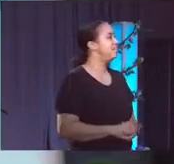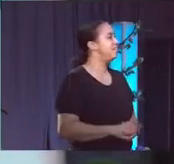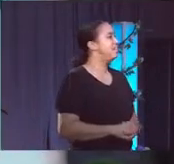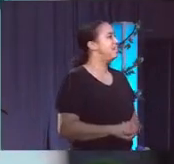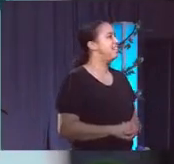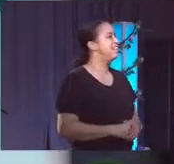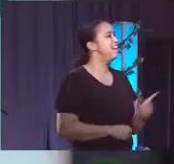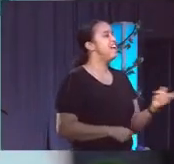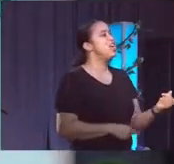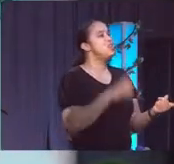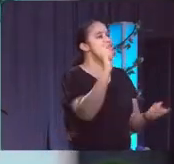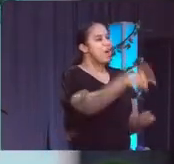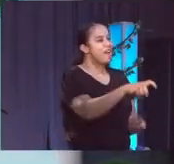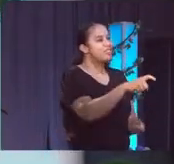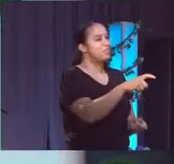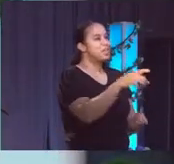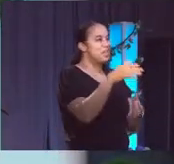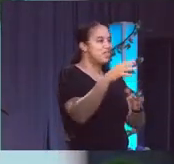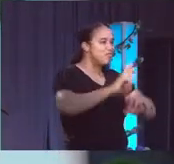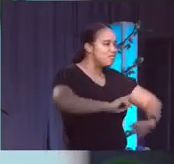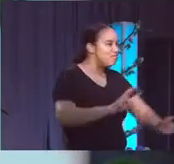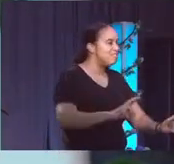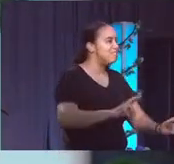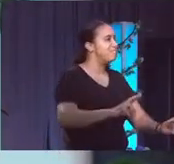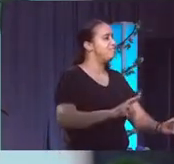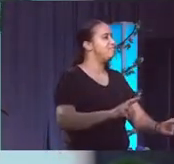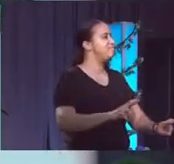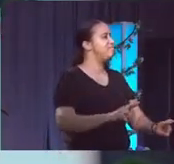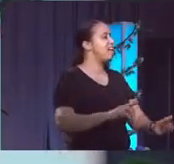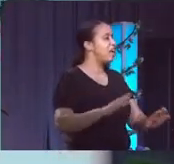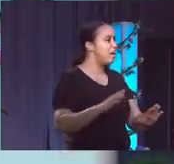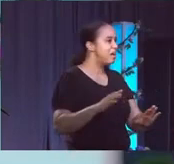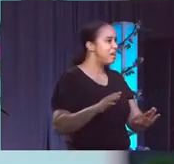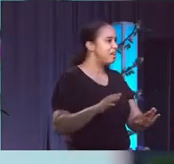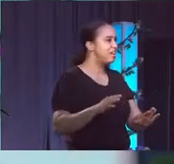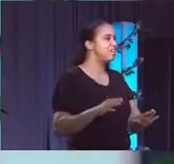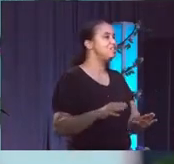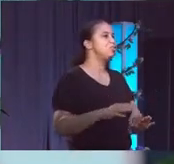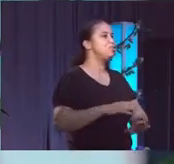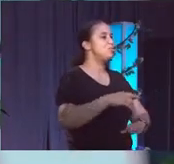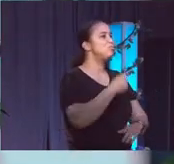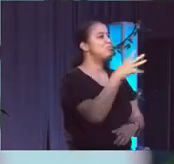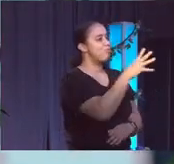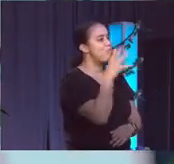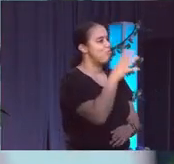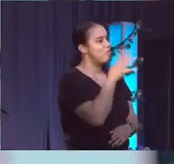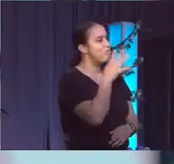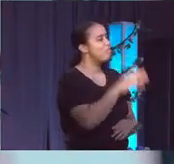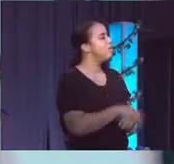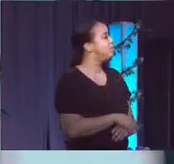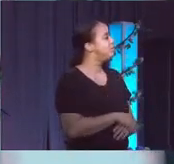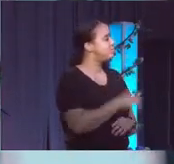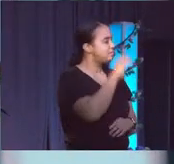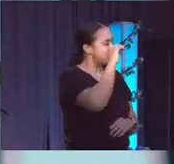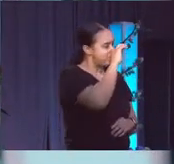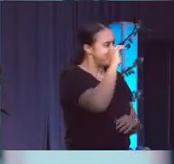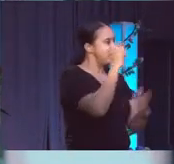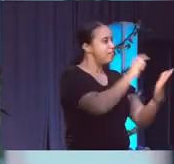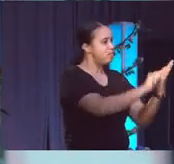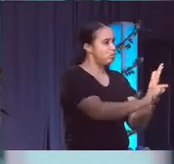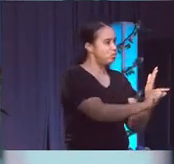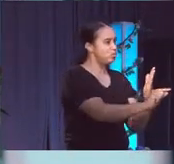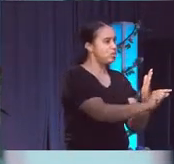So you have to be prepared to open your mouth. Look at this in verse